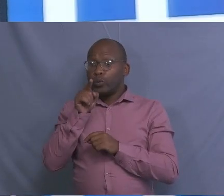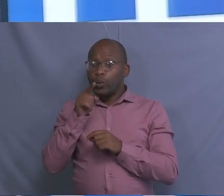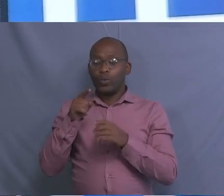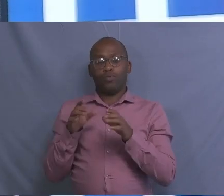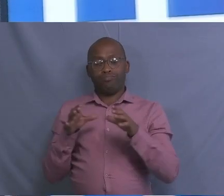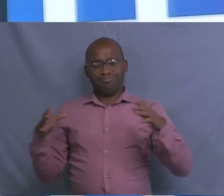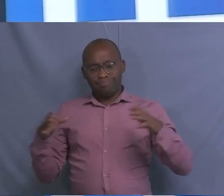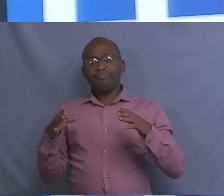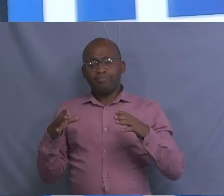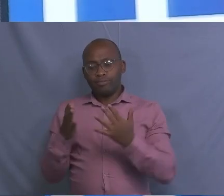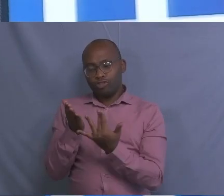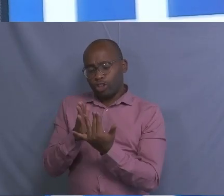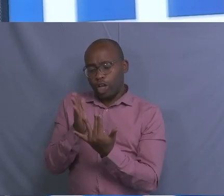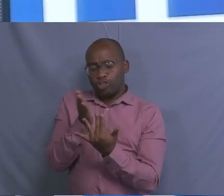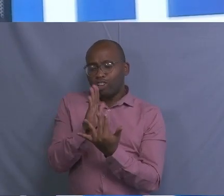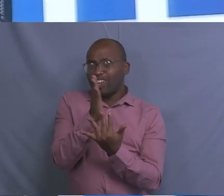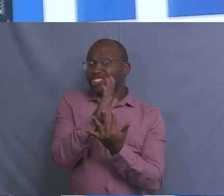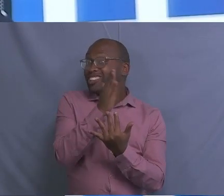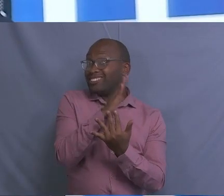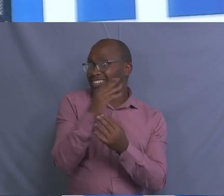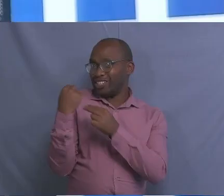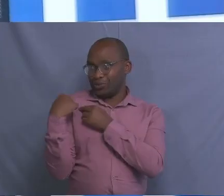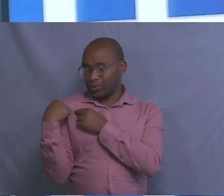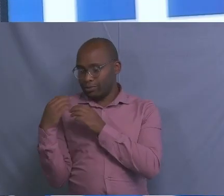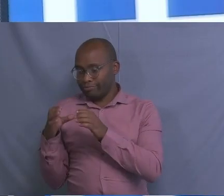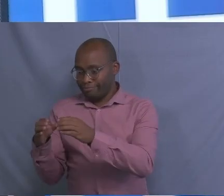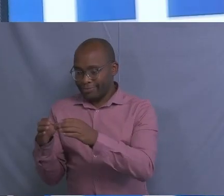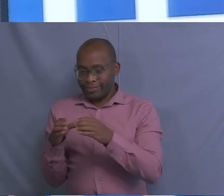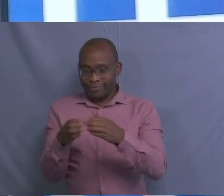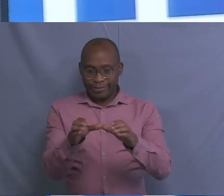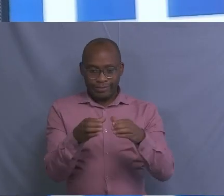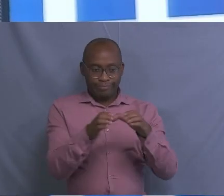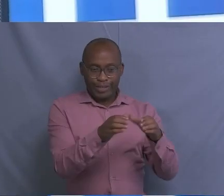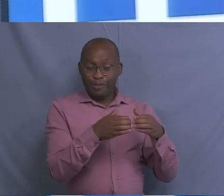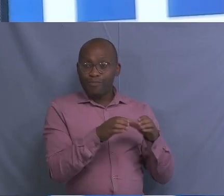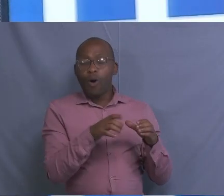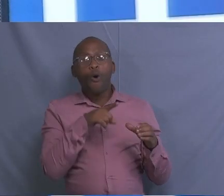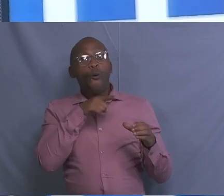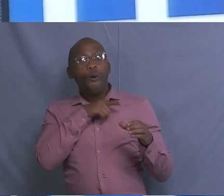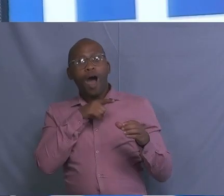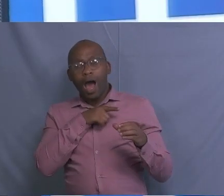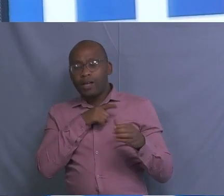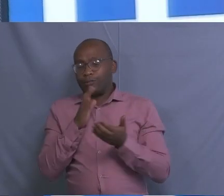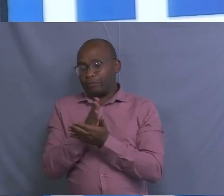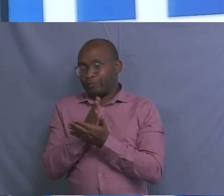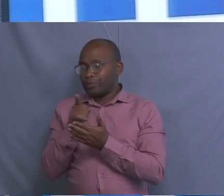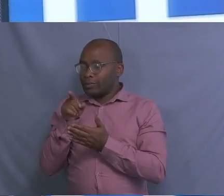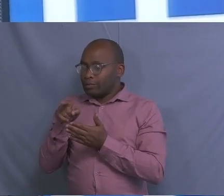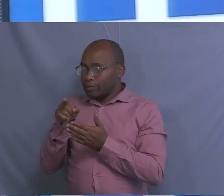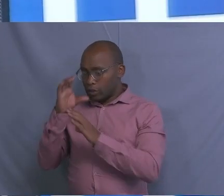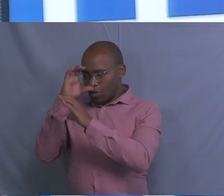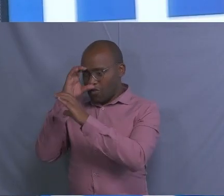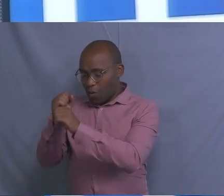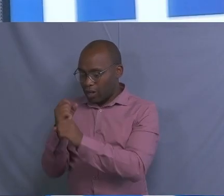yourselves into different committees. So the committees will allow you to effect your duties or to implement your